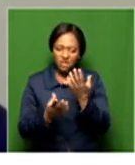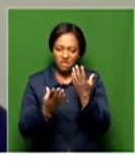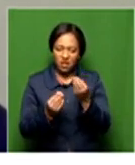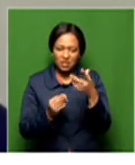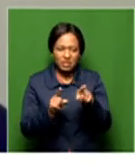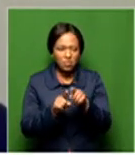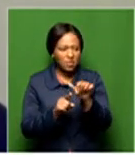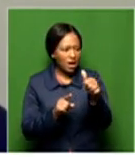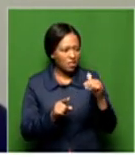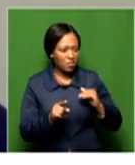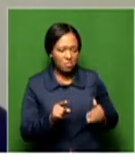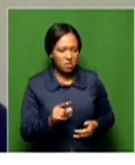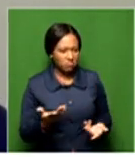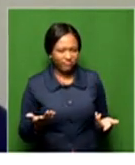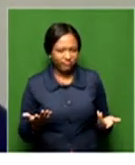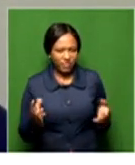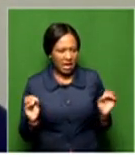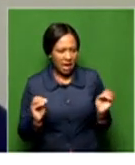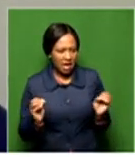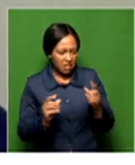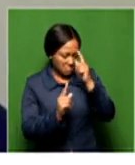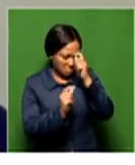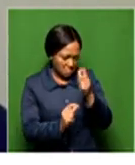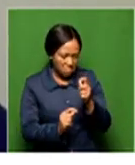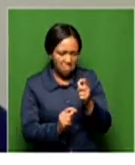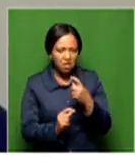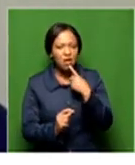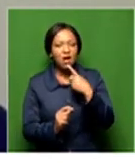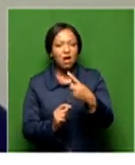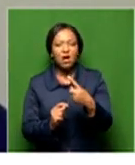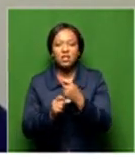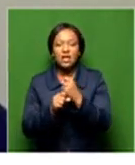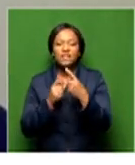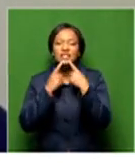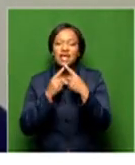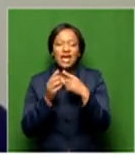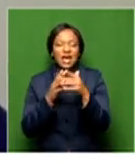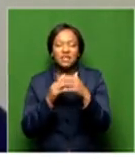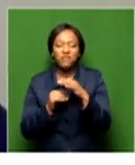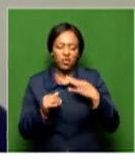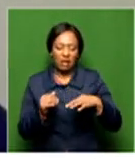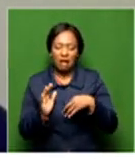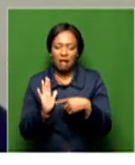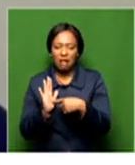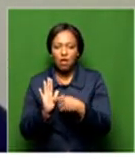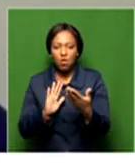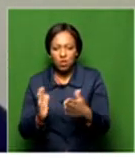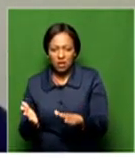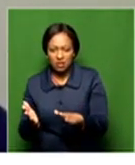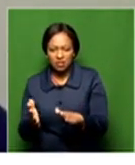of other women did not even have a single mention in that funeral. So I think certain things